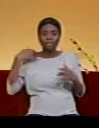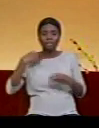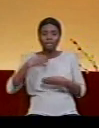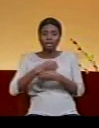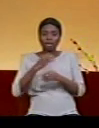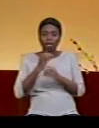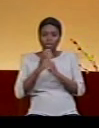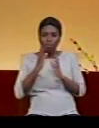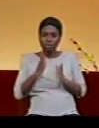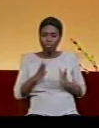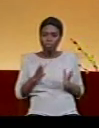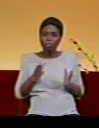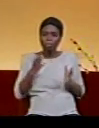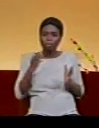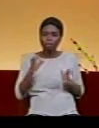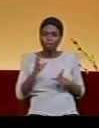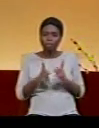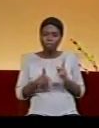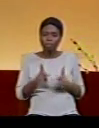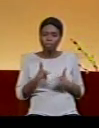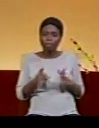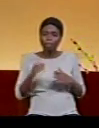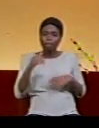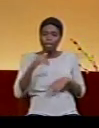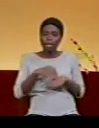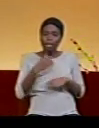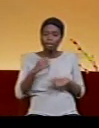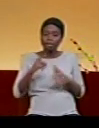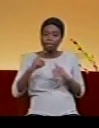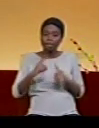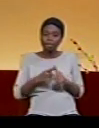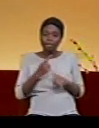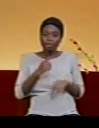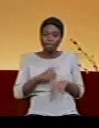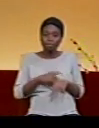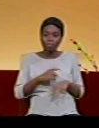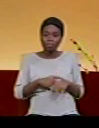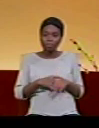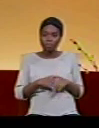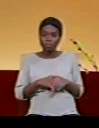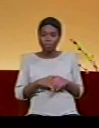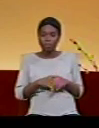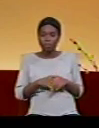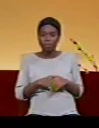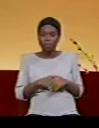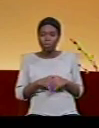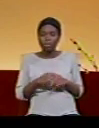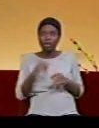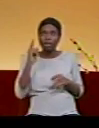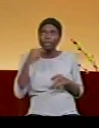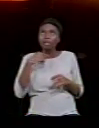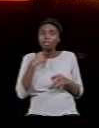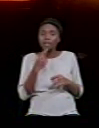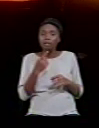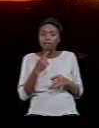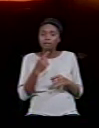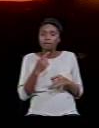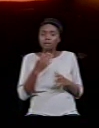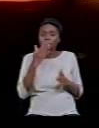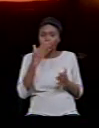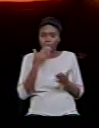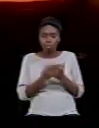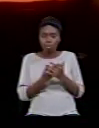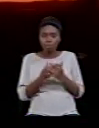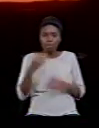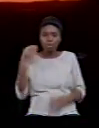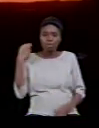But many people, after that initial time, they don't continue. They were asking, he was asking, he said, "Good